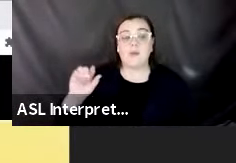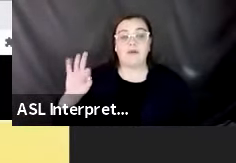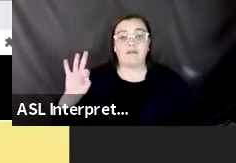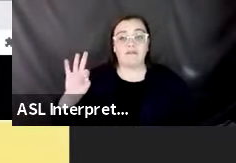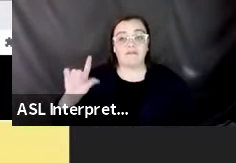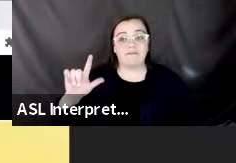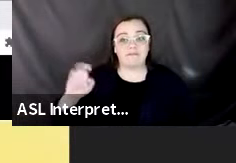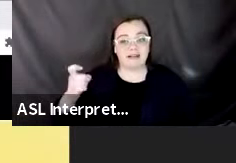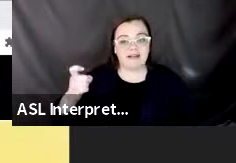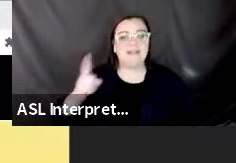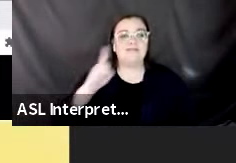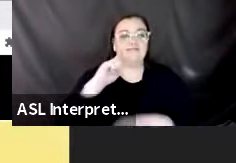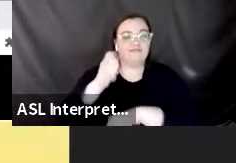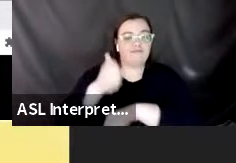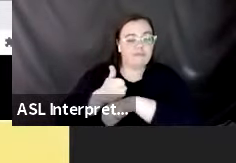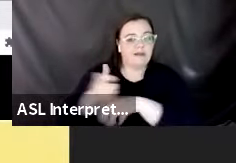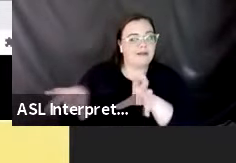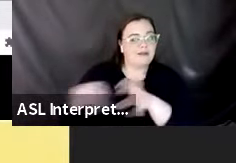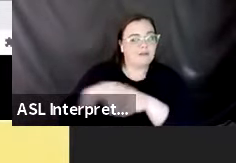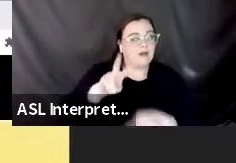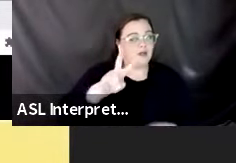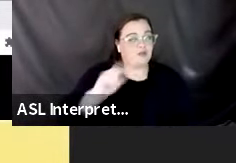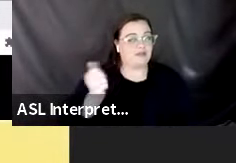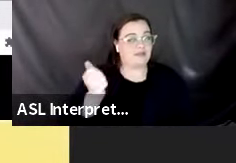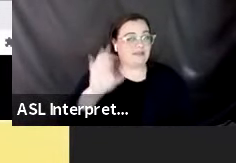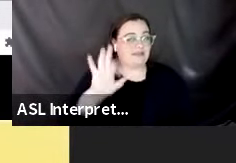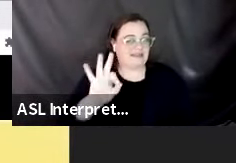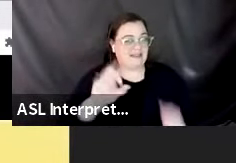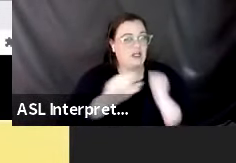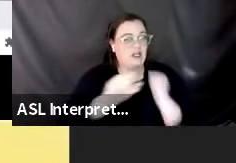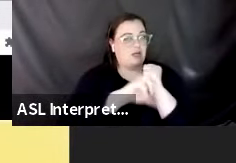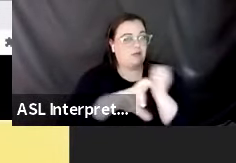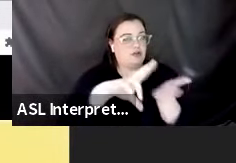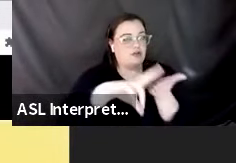in the 2019 commercials contract.